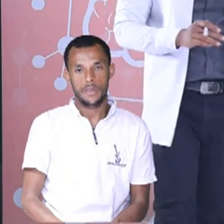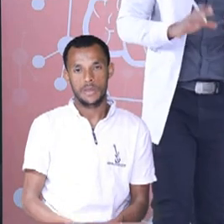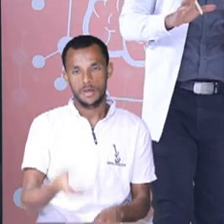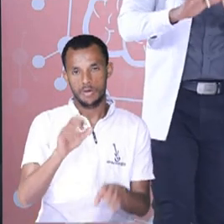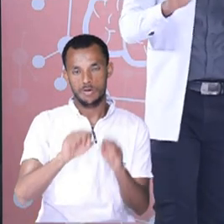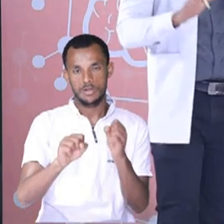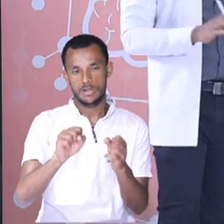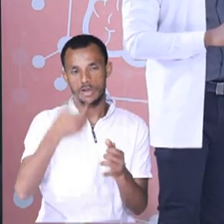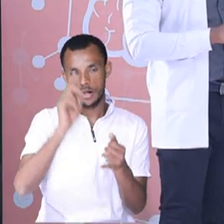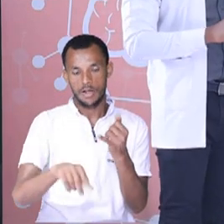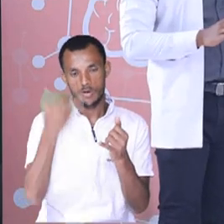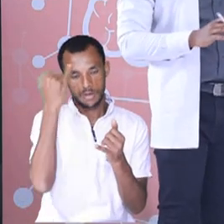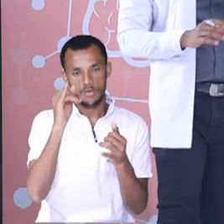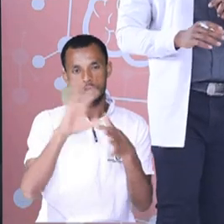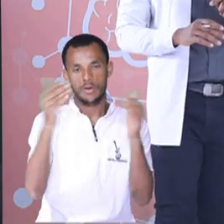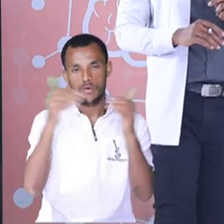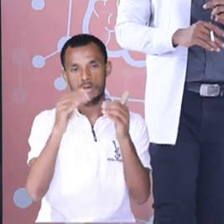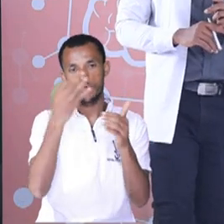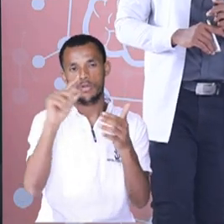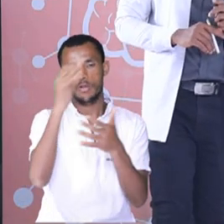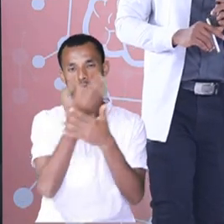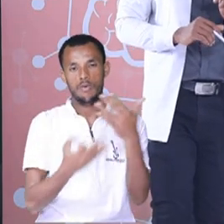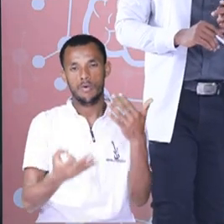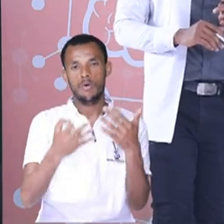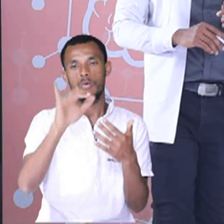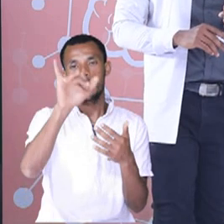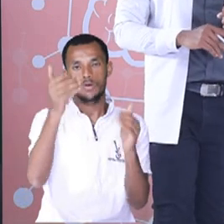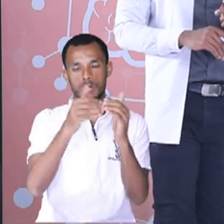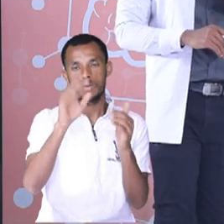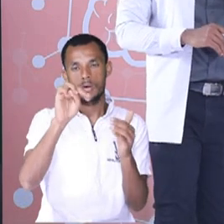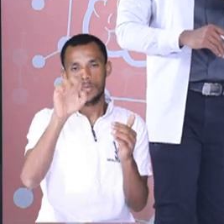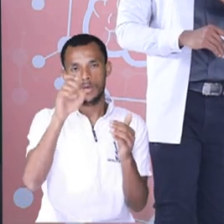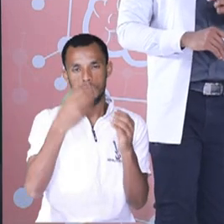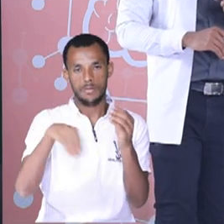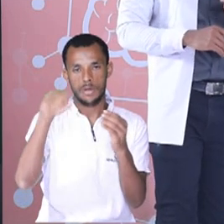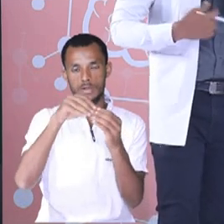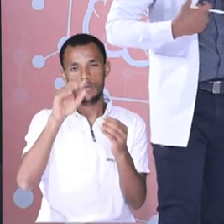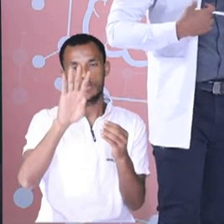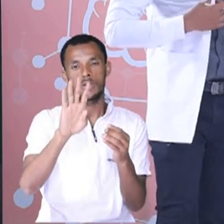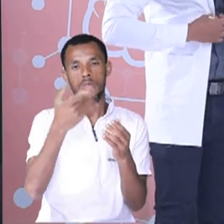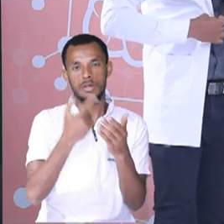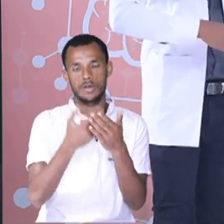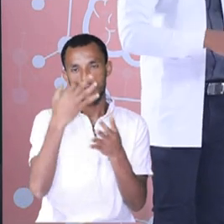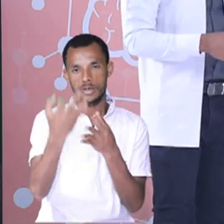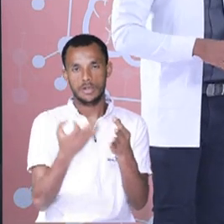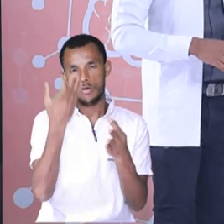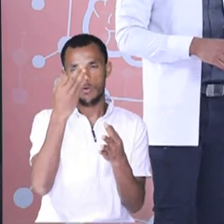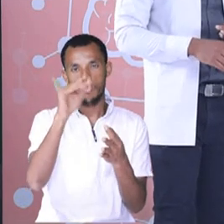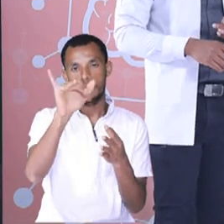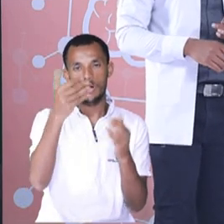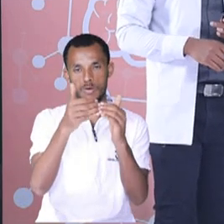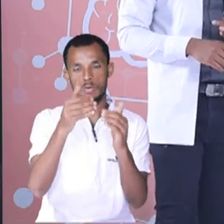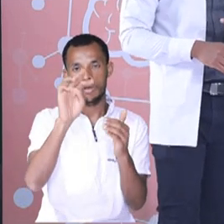So, the last concept is the equation of the form y is equal to mx plus b. In the expression of y